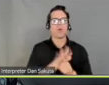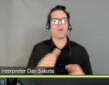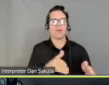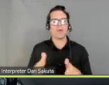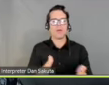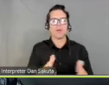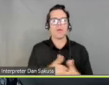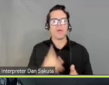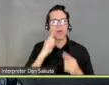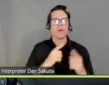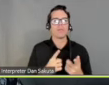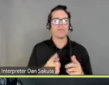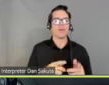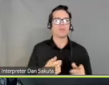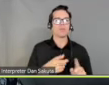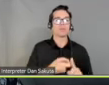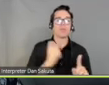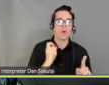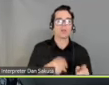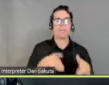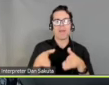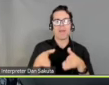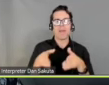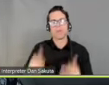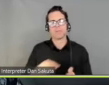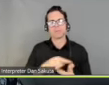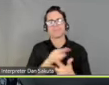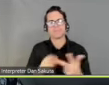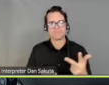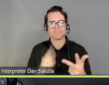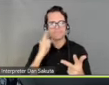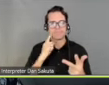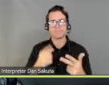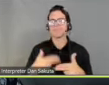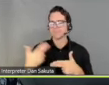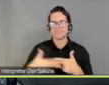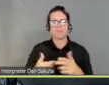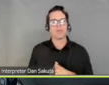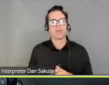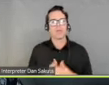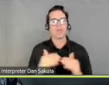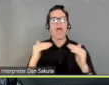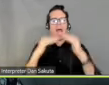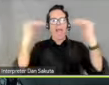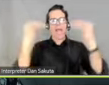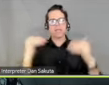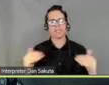the path, and the person. Next slide, please. Oops, okay. So the hierarchy of